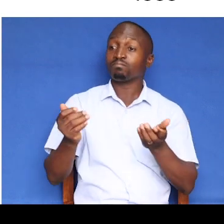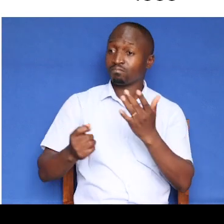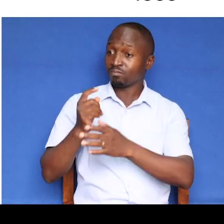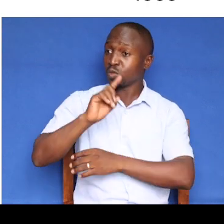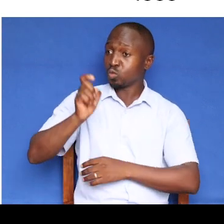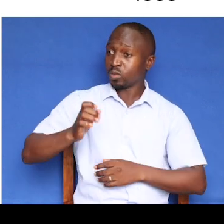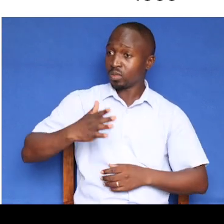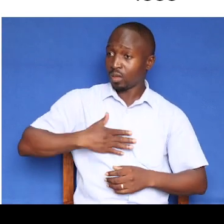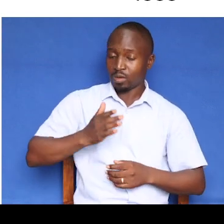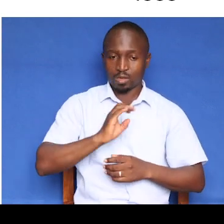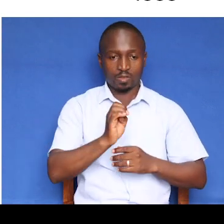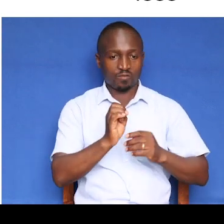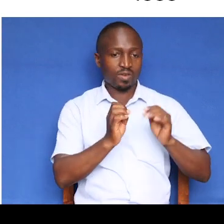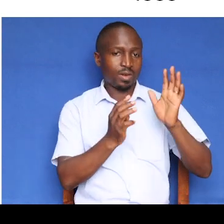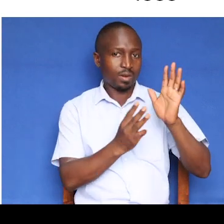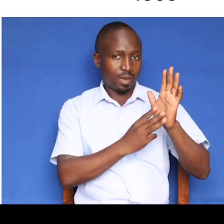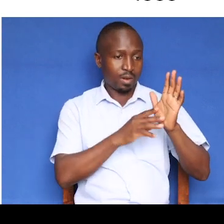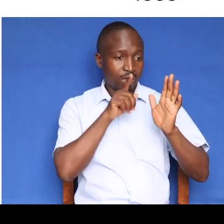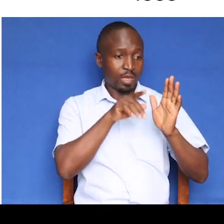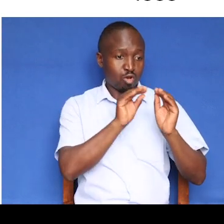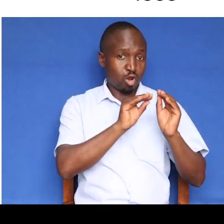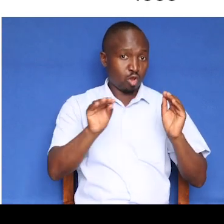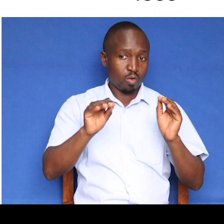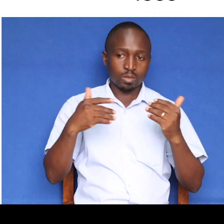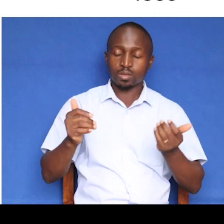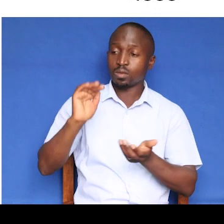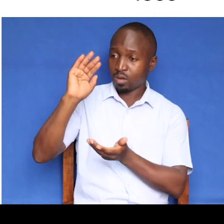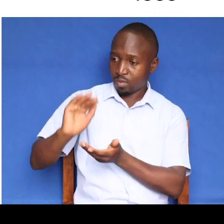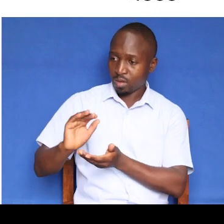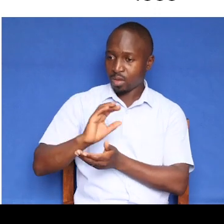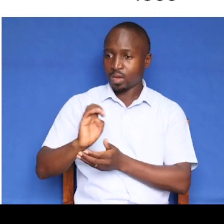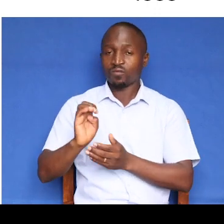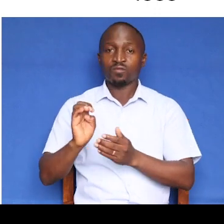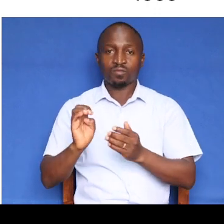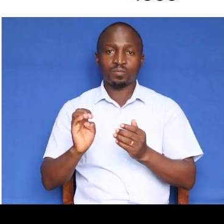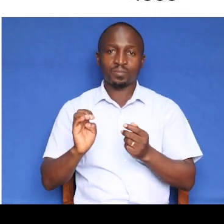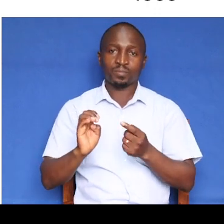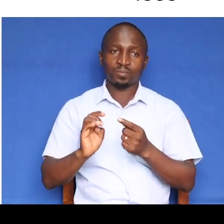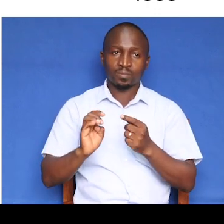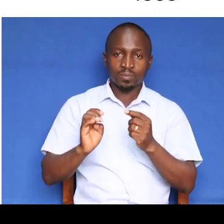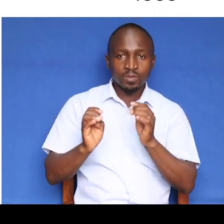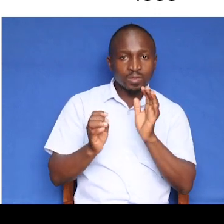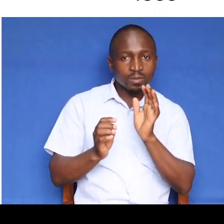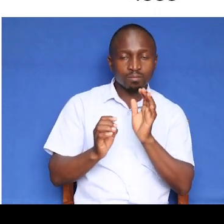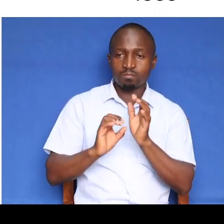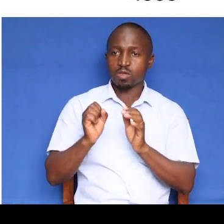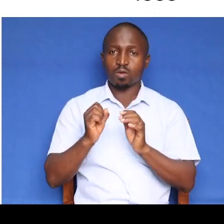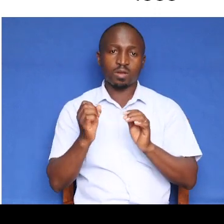question, is 8,000. So we get 74,000 Tanzania millions.